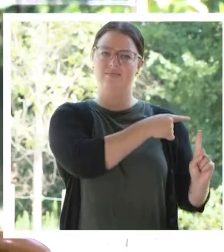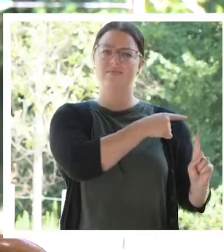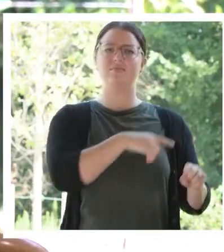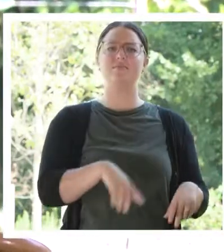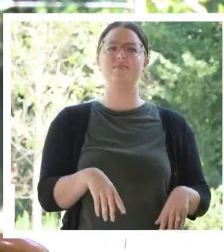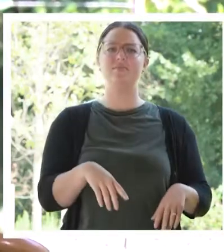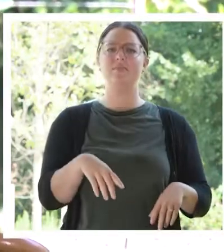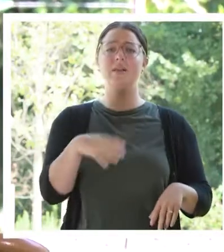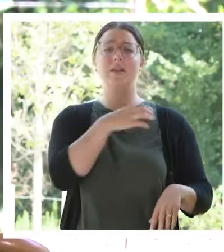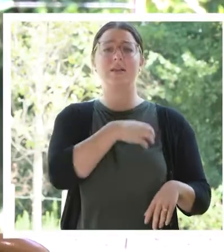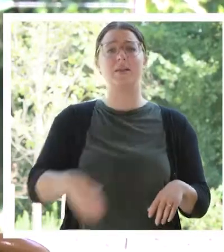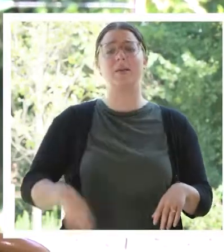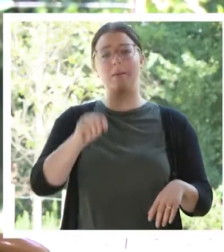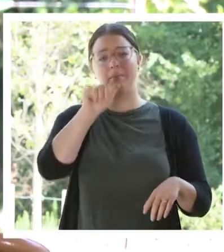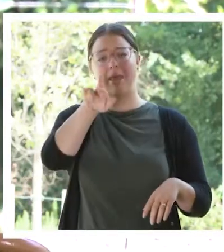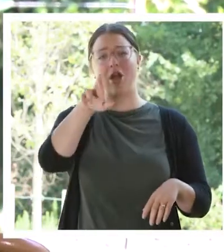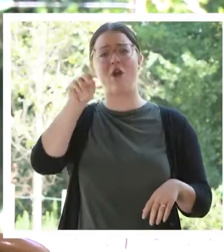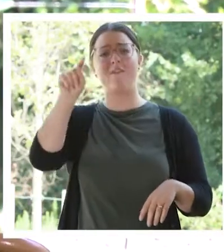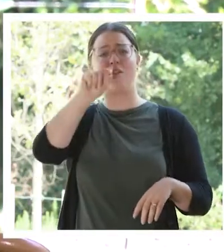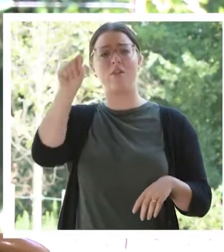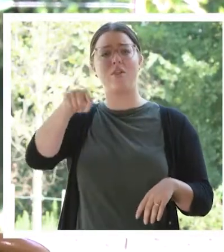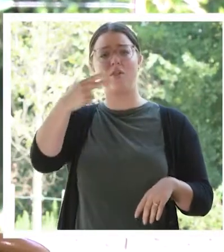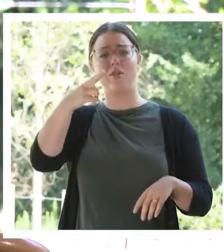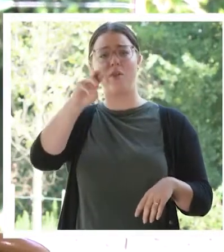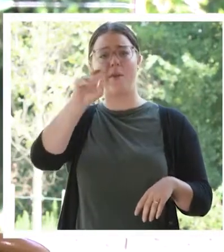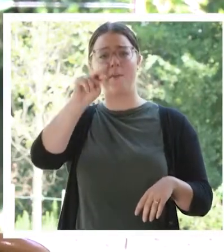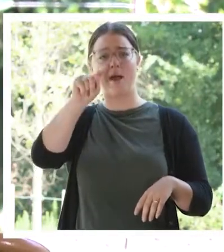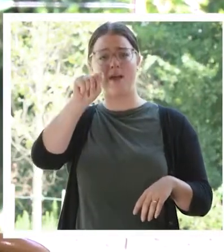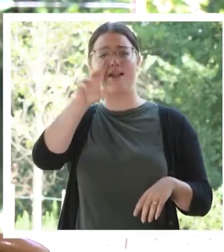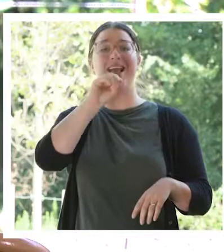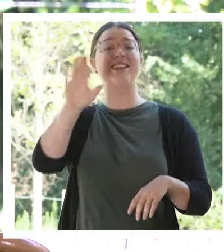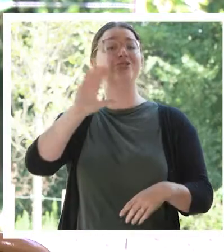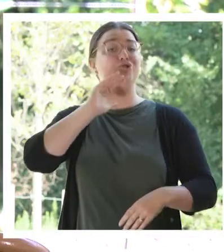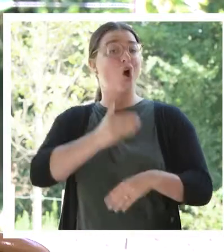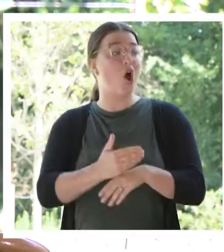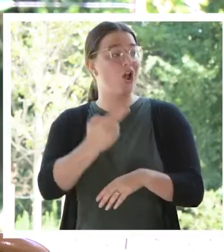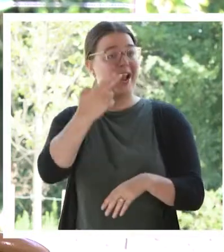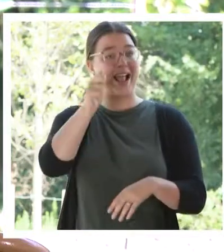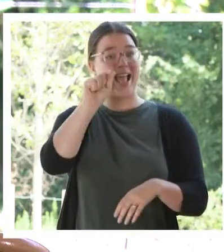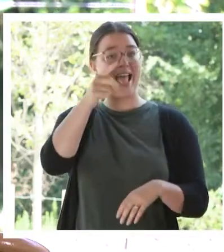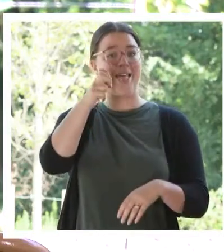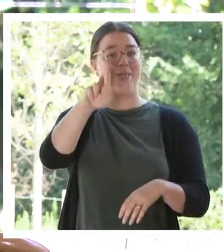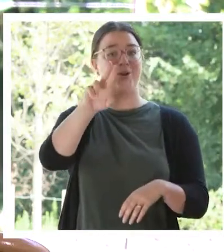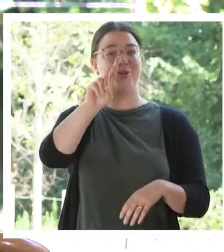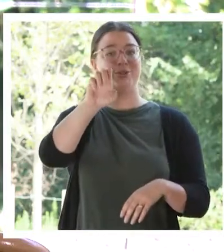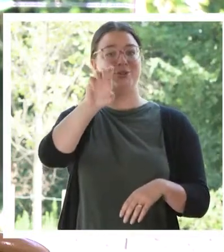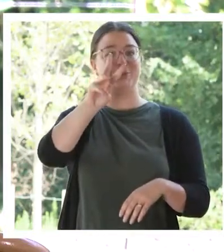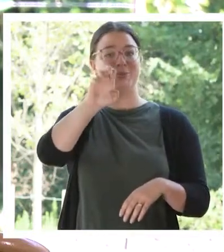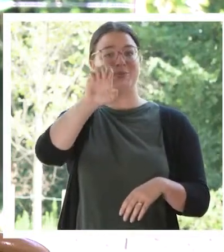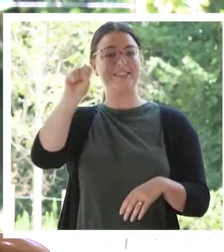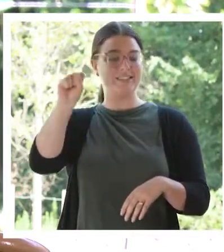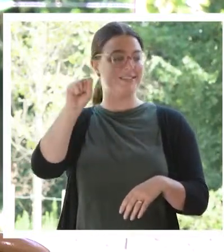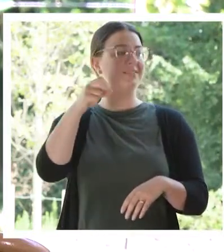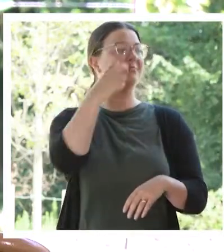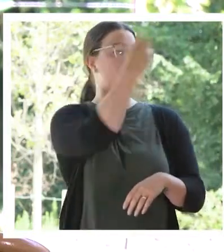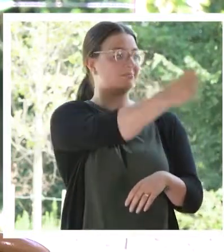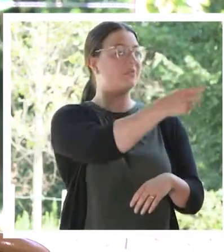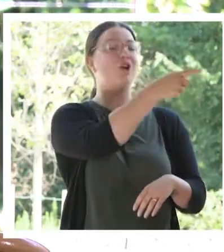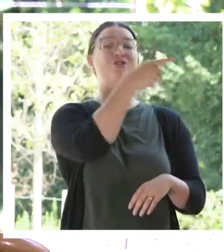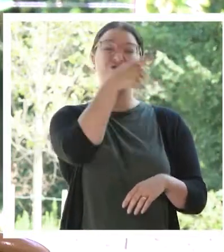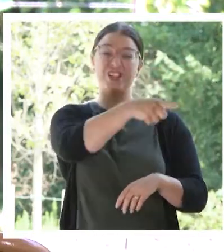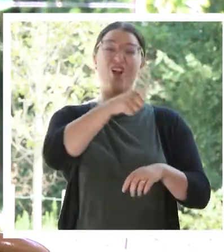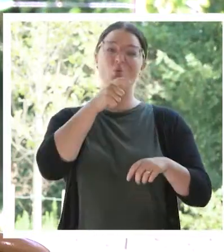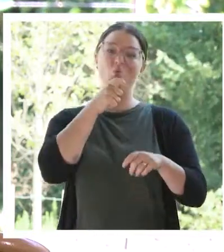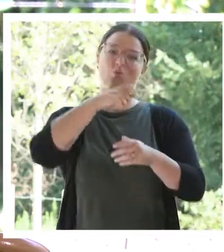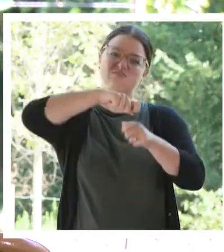who couldn't be here today, and his daughter, Heather DeWeese, who is here today, sitting in the back of Kennard Memorial's Engrave the Stone. And I think it's